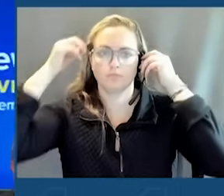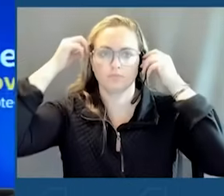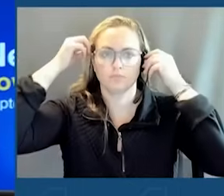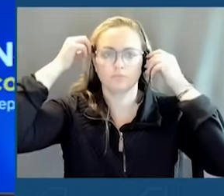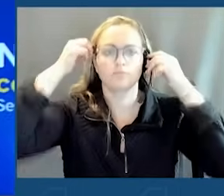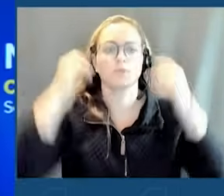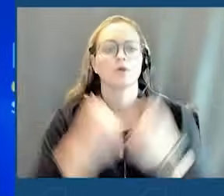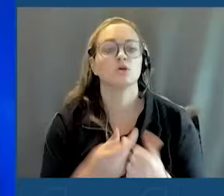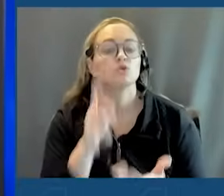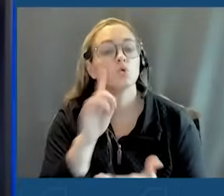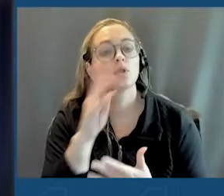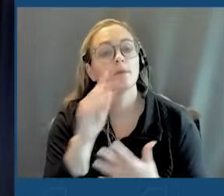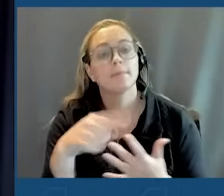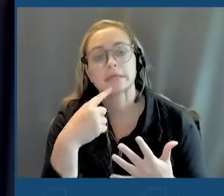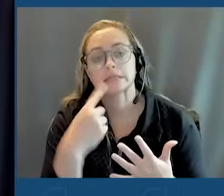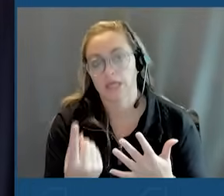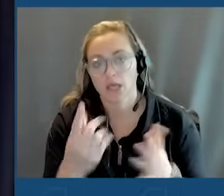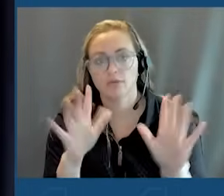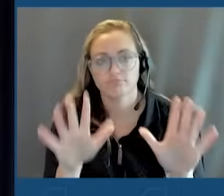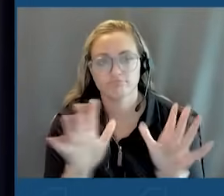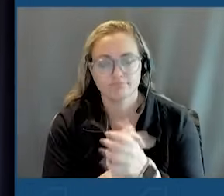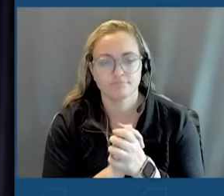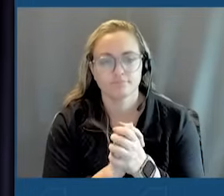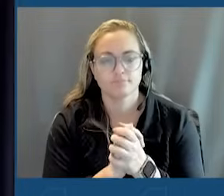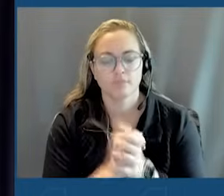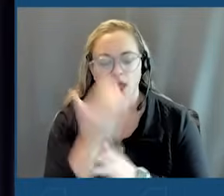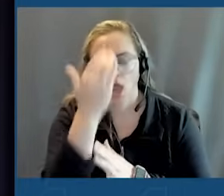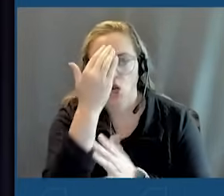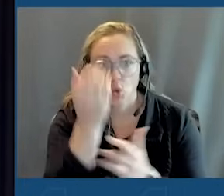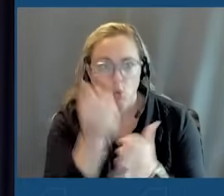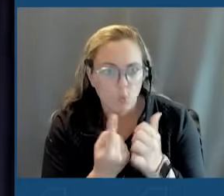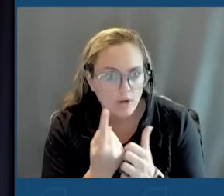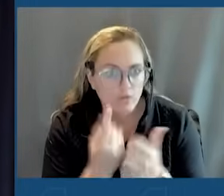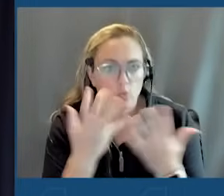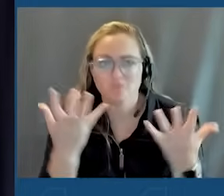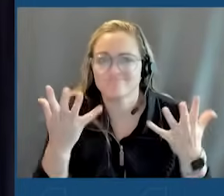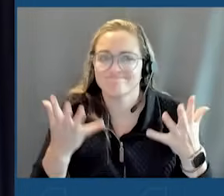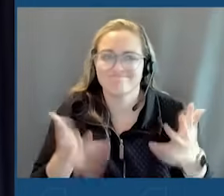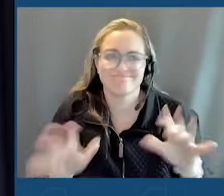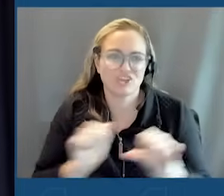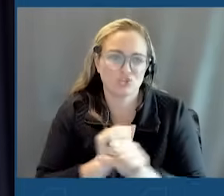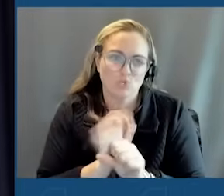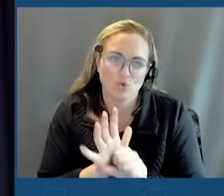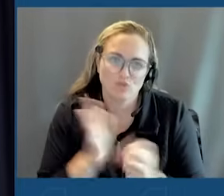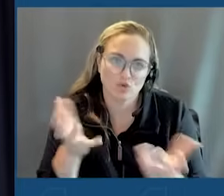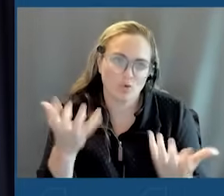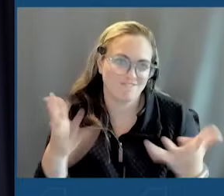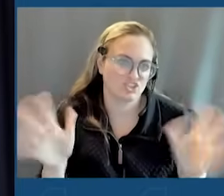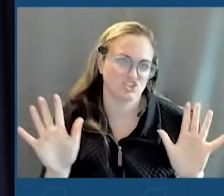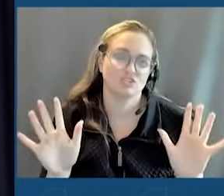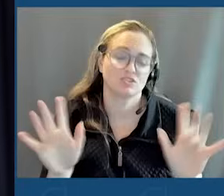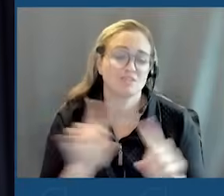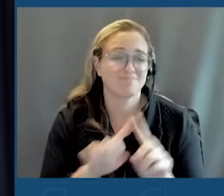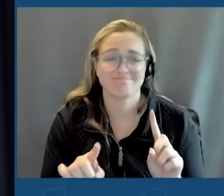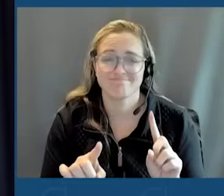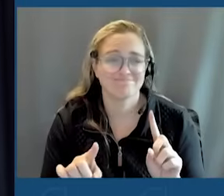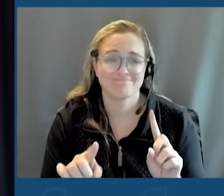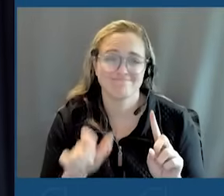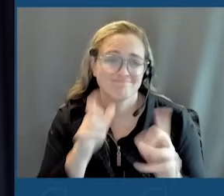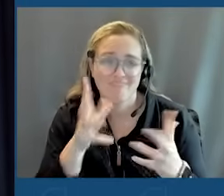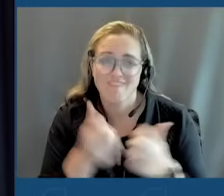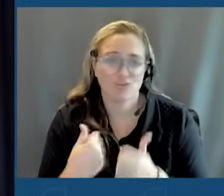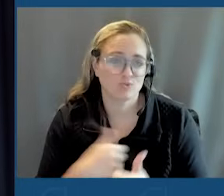Well, let me say this at the outset. I know everyone wants to be done with COVID, but COVID is not done with